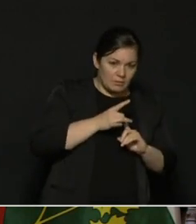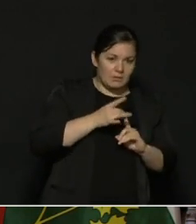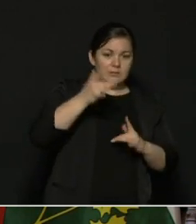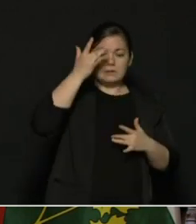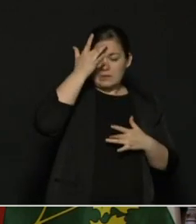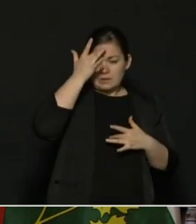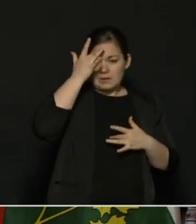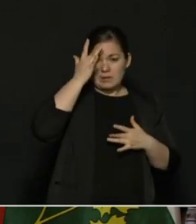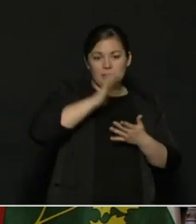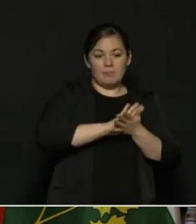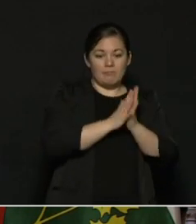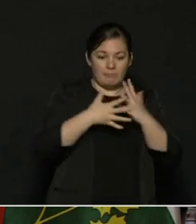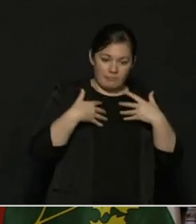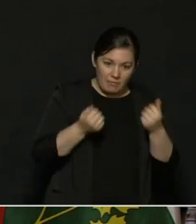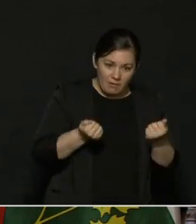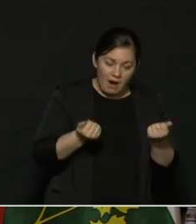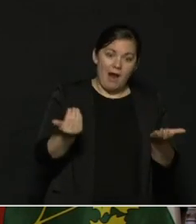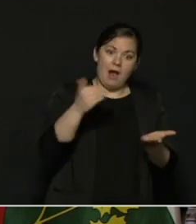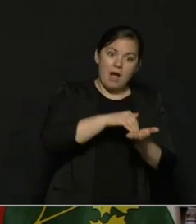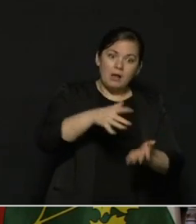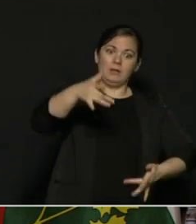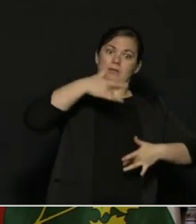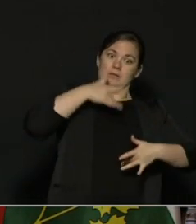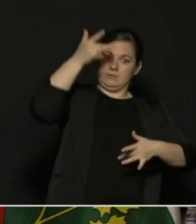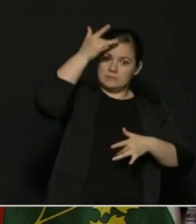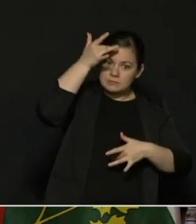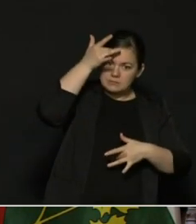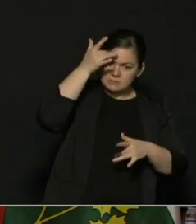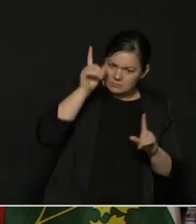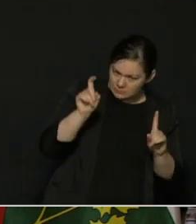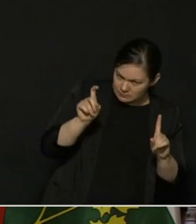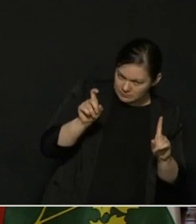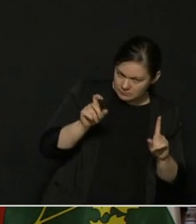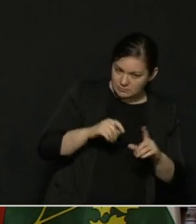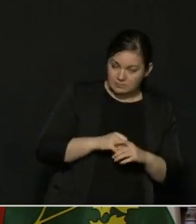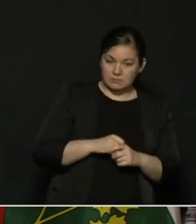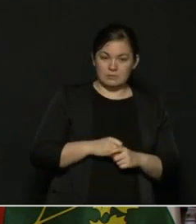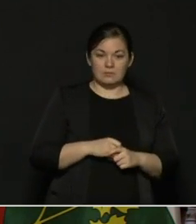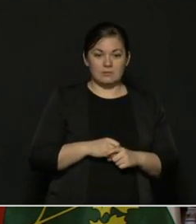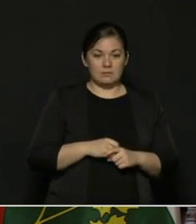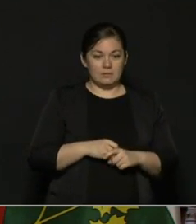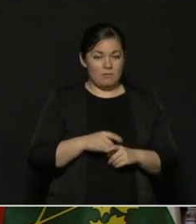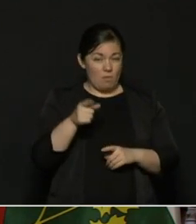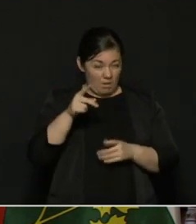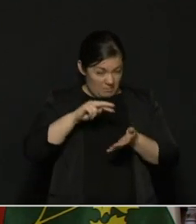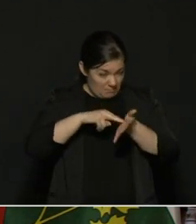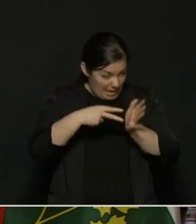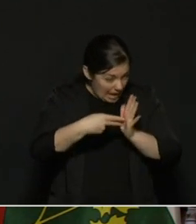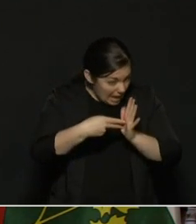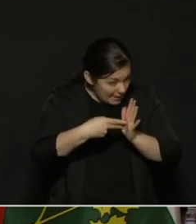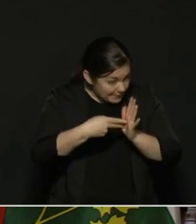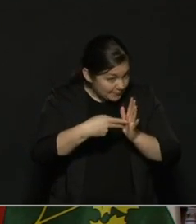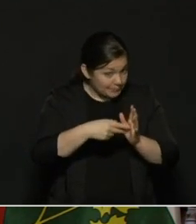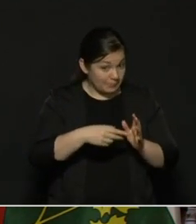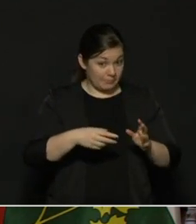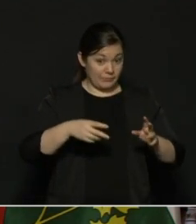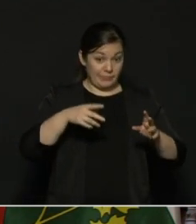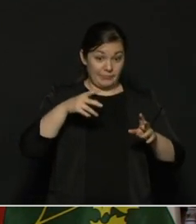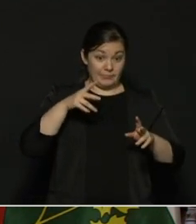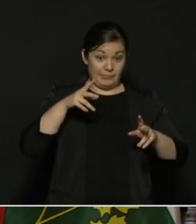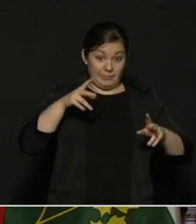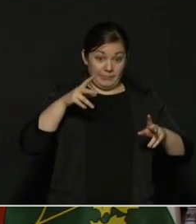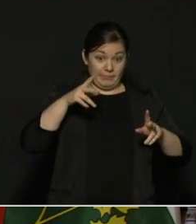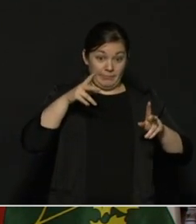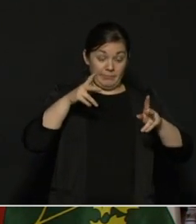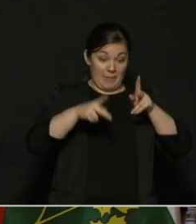in Ontario, and what I would say is that when you say infected, it usually means the person's had a second time a positive test.